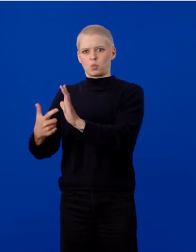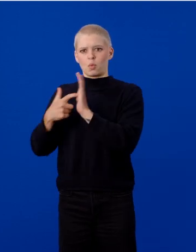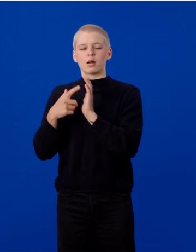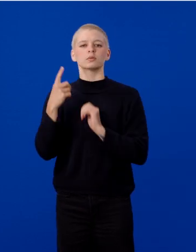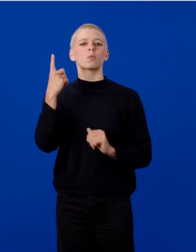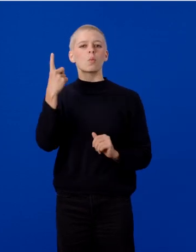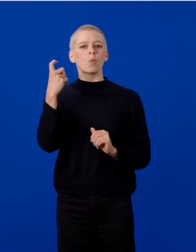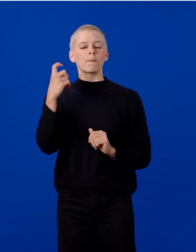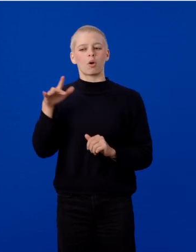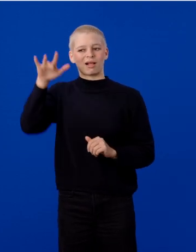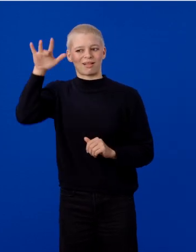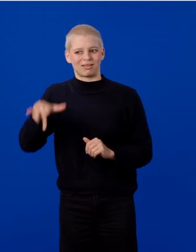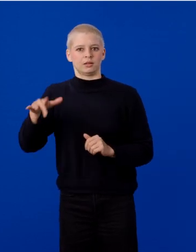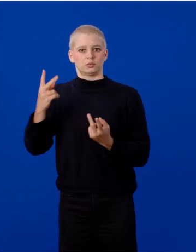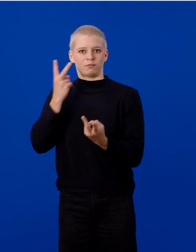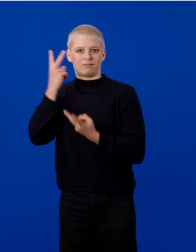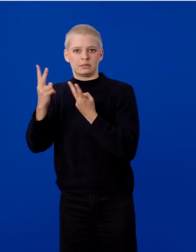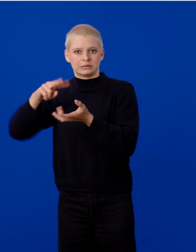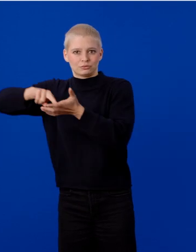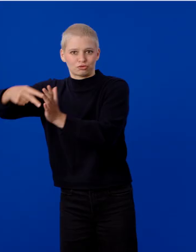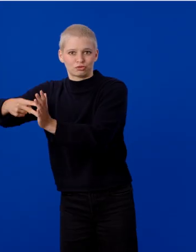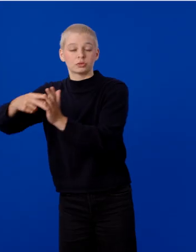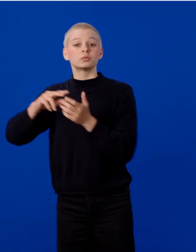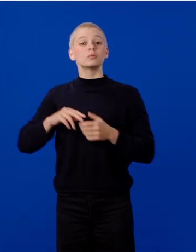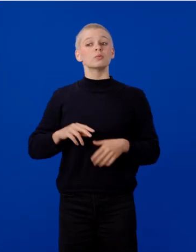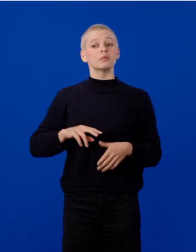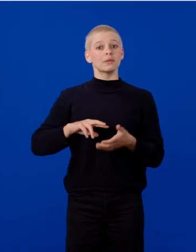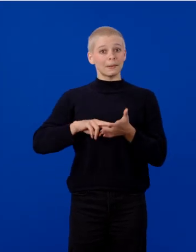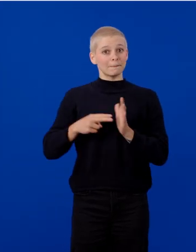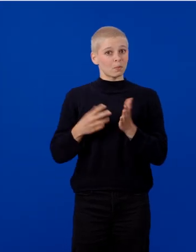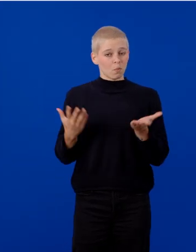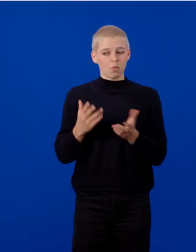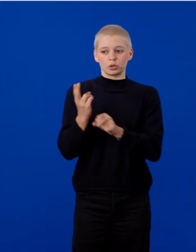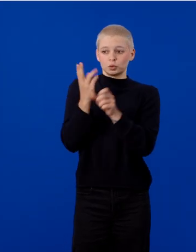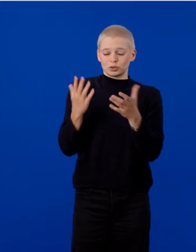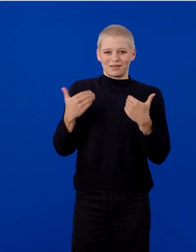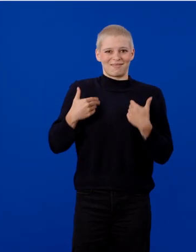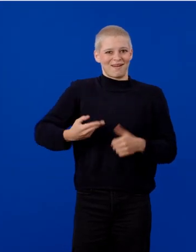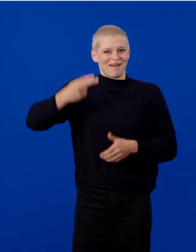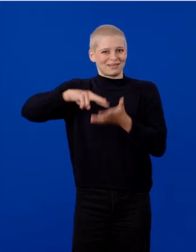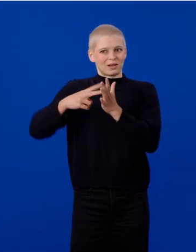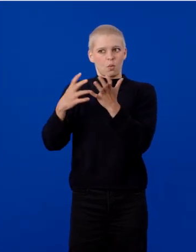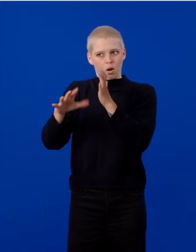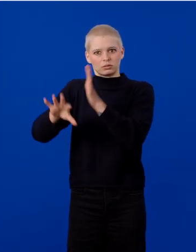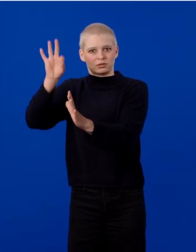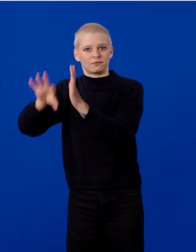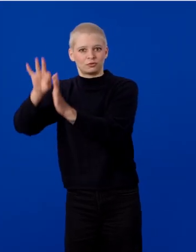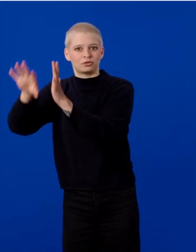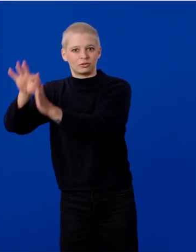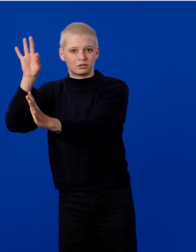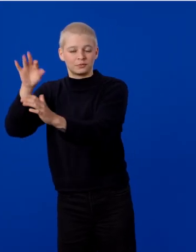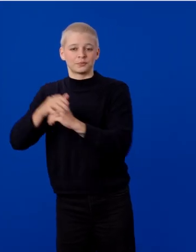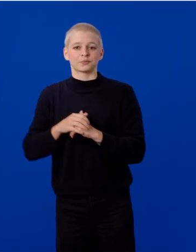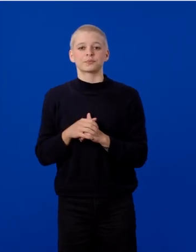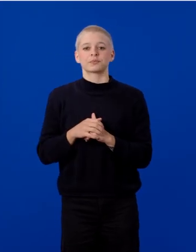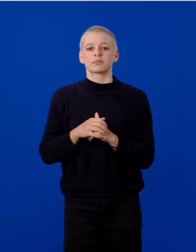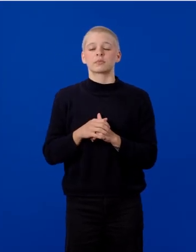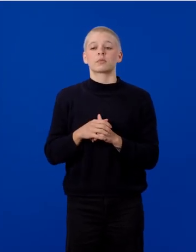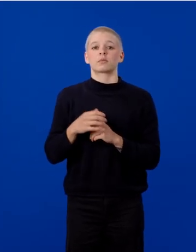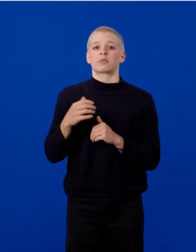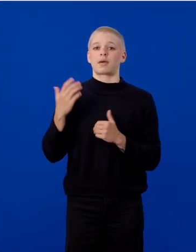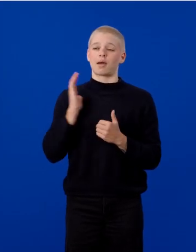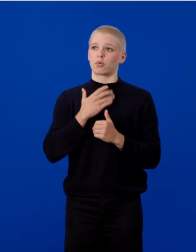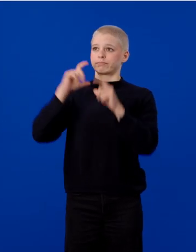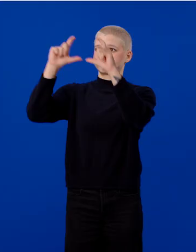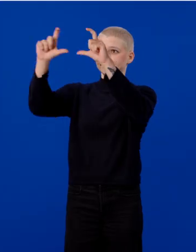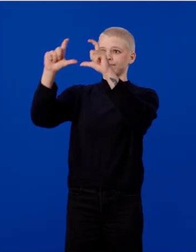visit. Therefore, users on the store have higher intent for content discovery. Placements on the store homepage are important